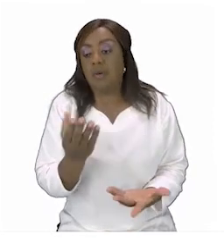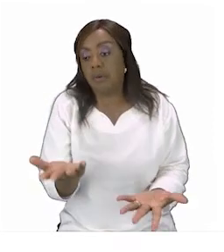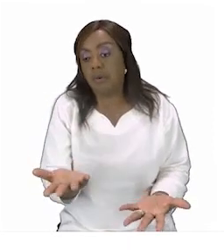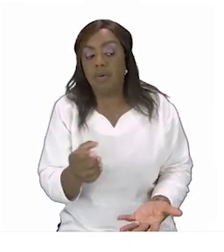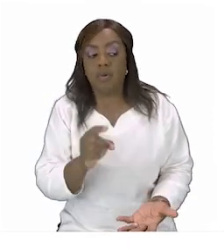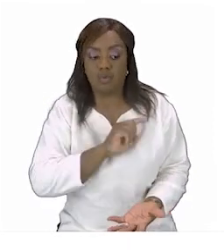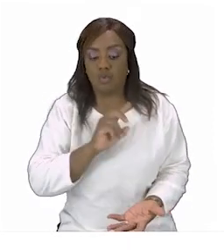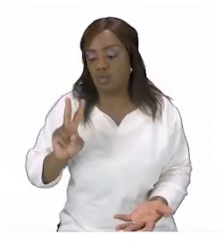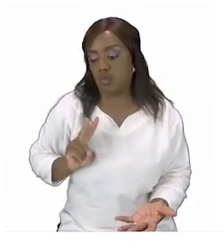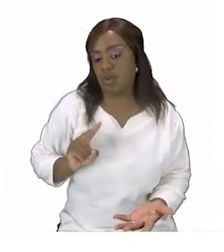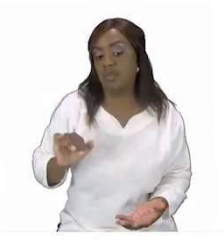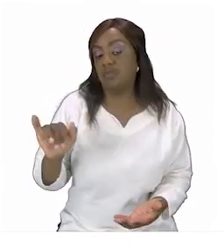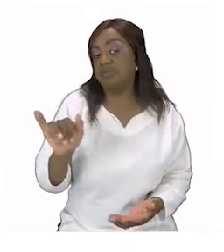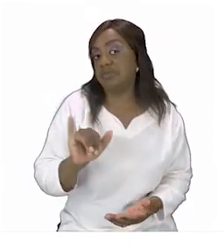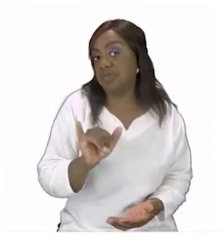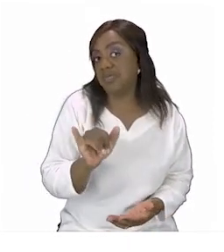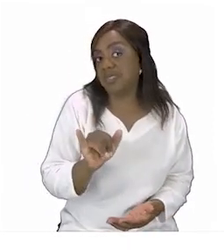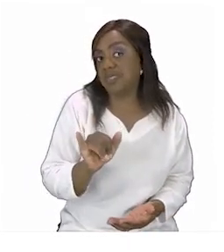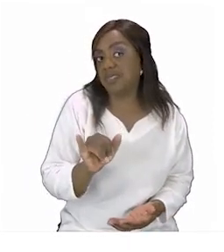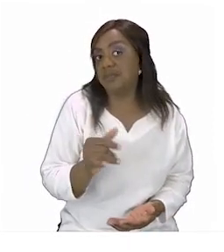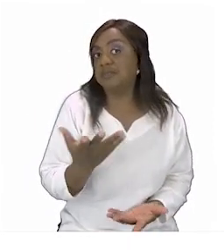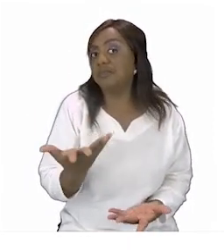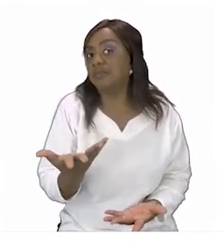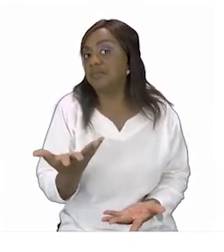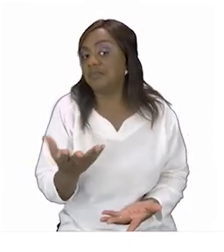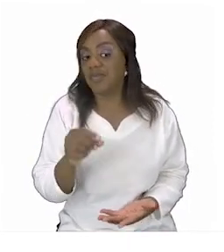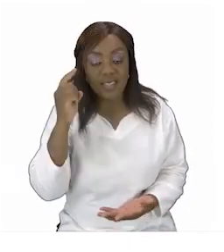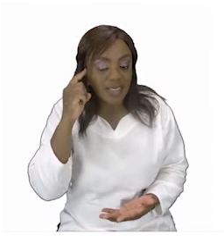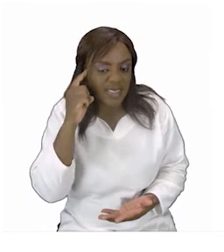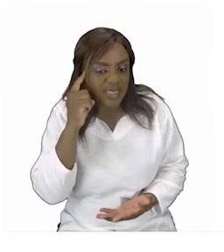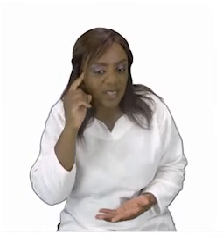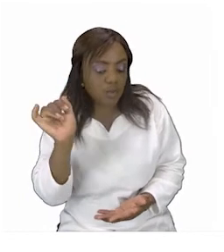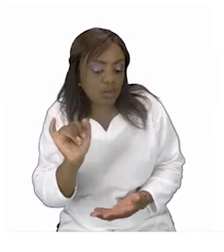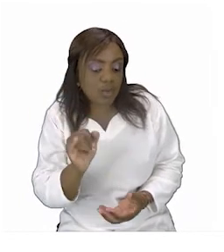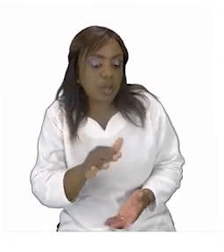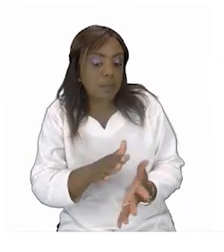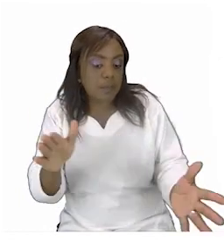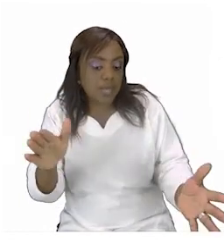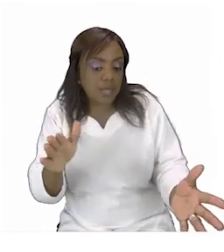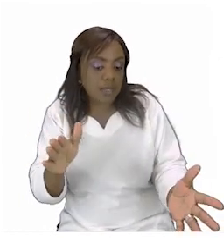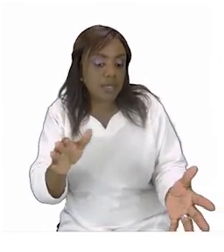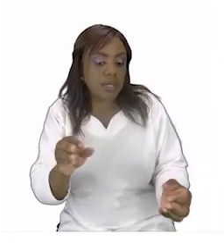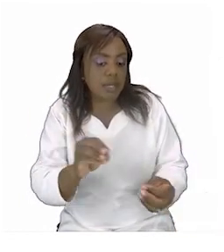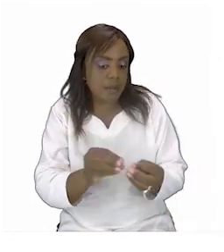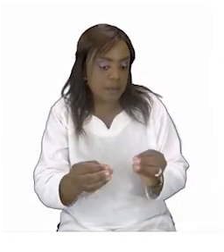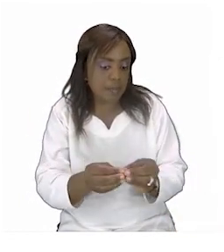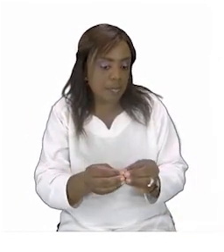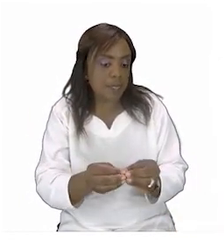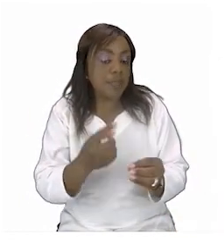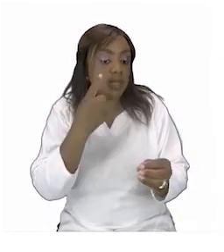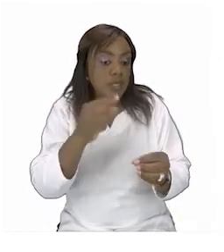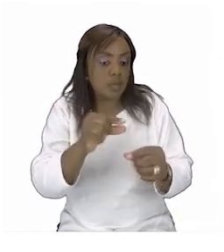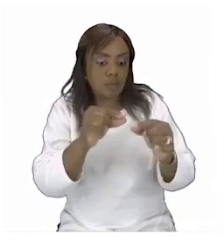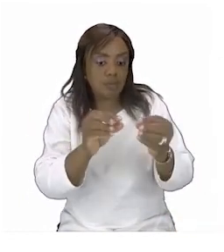12? That seems like a tricky one. So you are going to have to use your number line to check. Check where